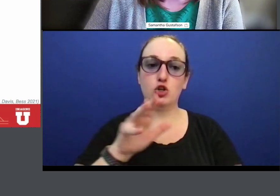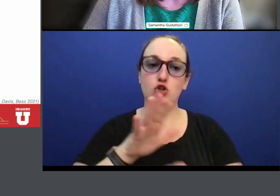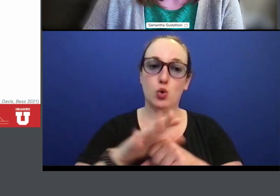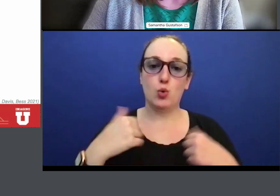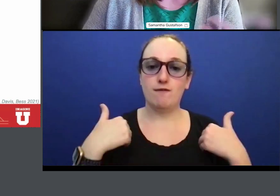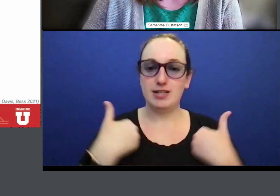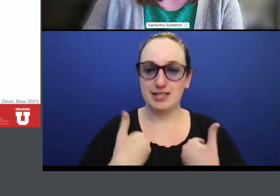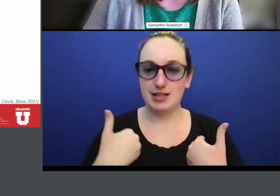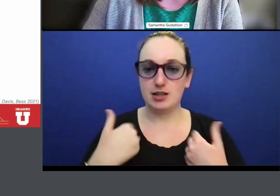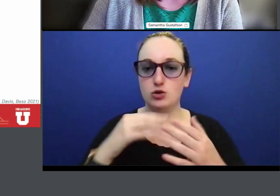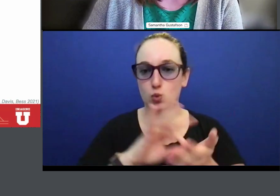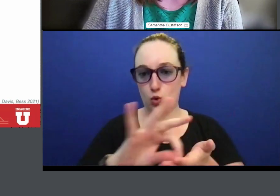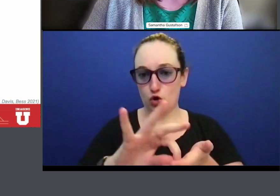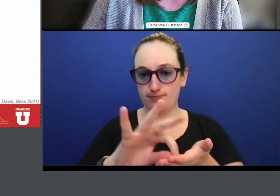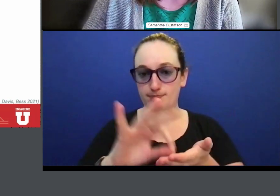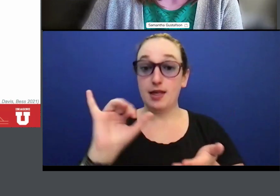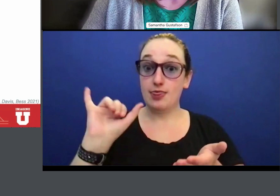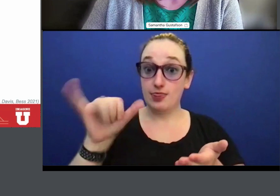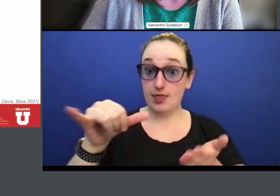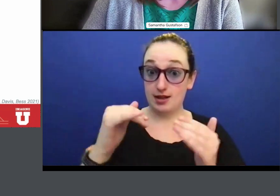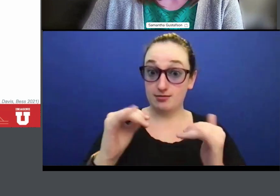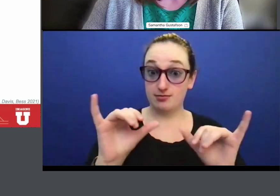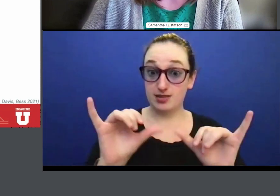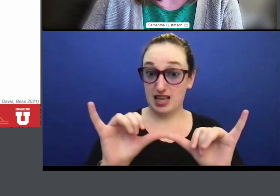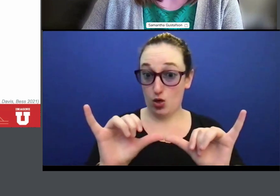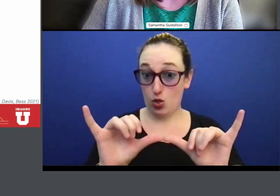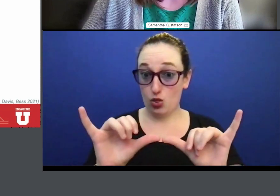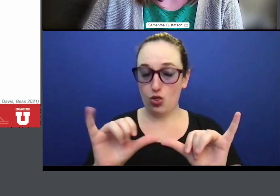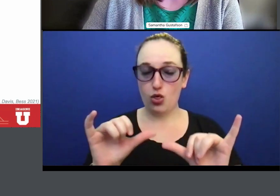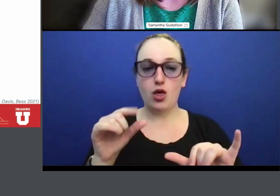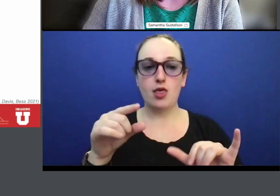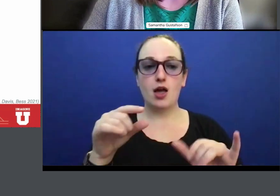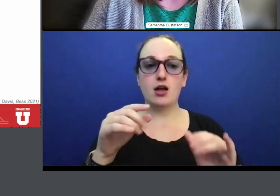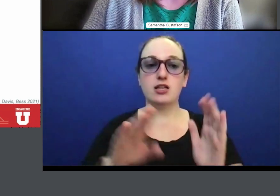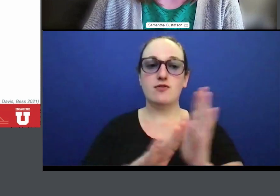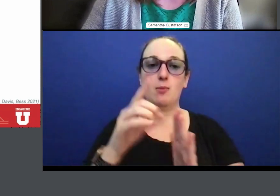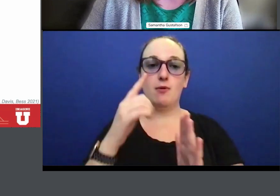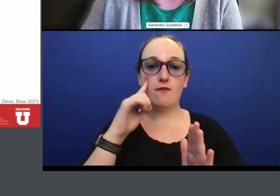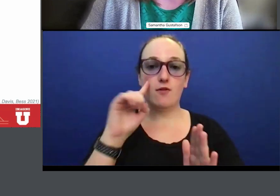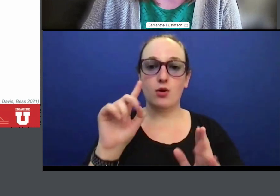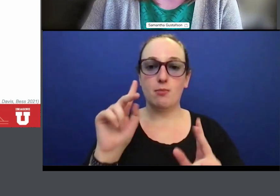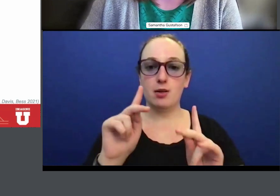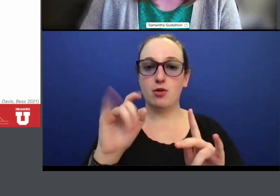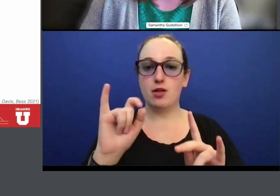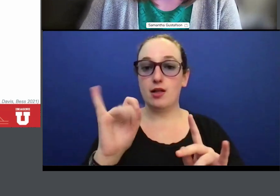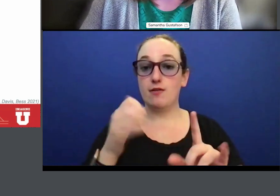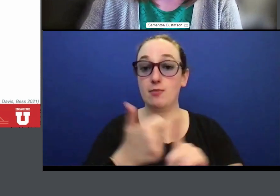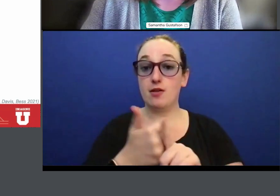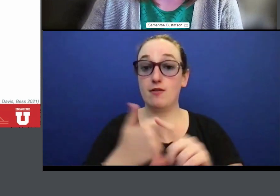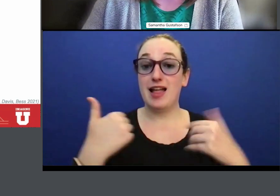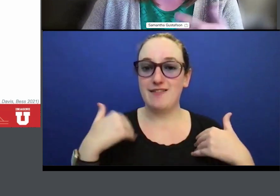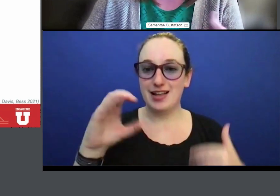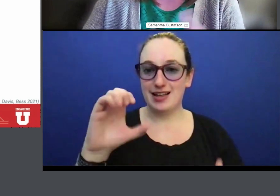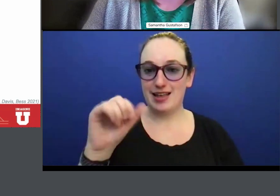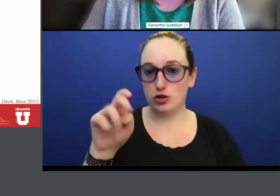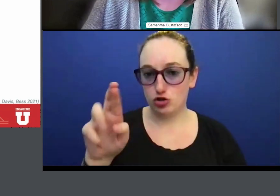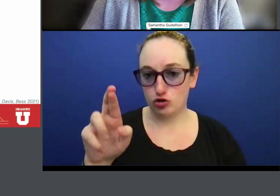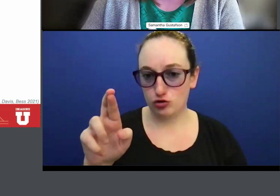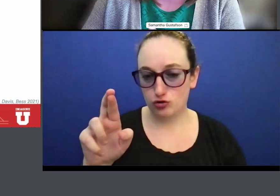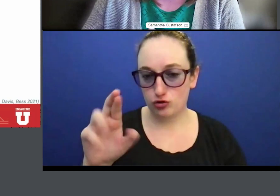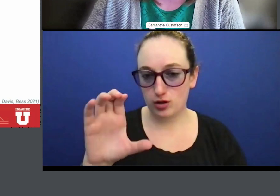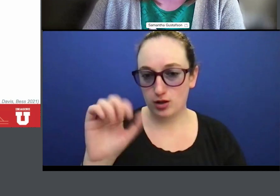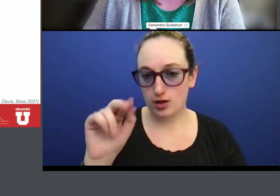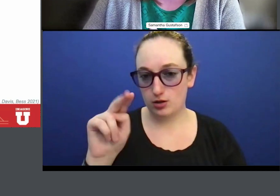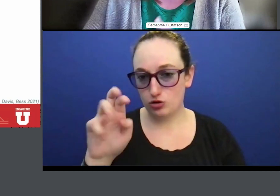a fatigue scale that was developed for use with children who are battling cancer to monitor